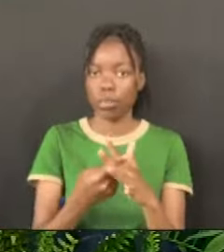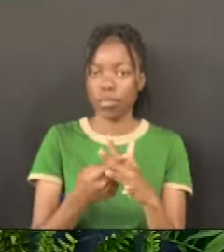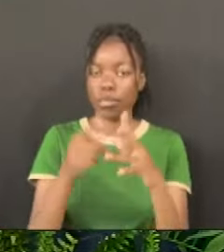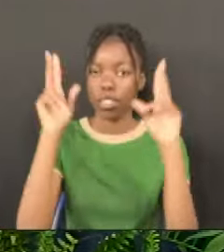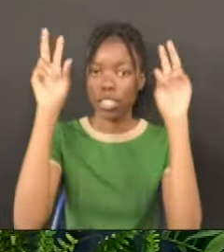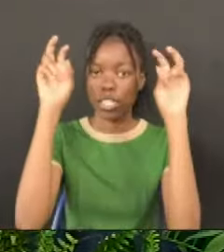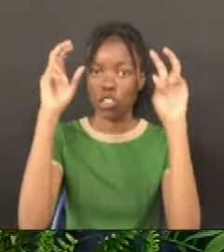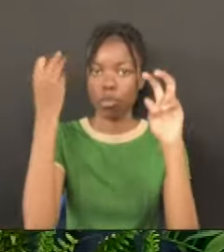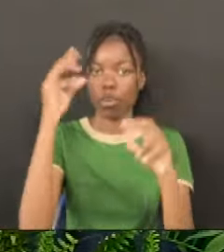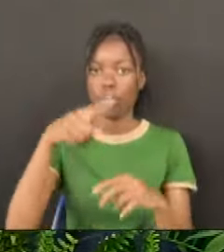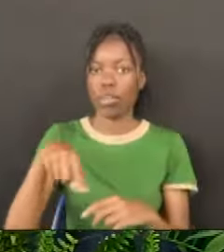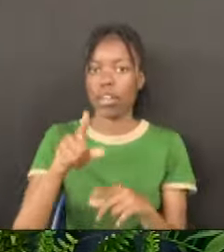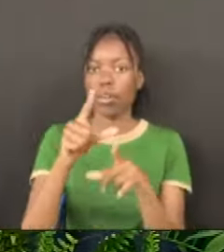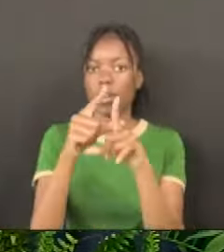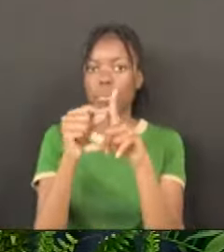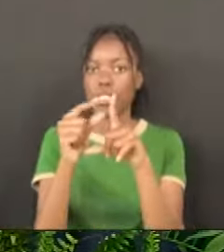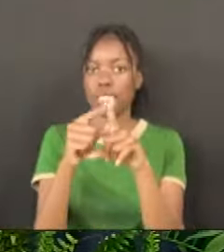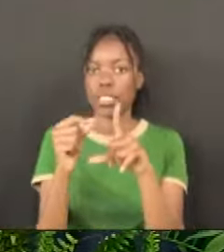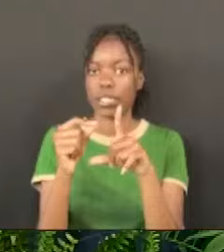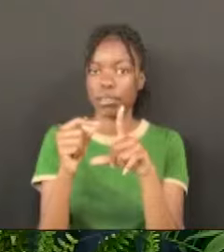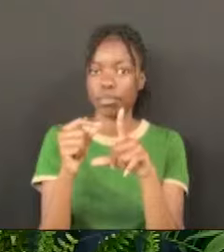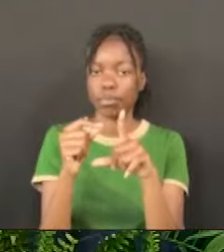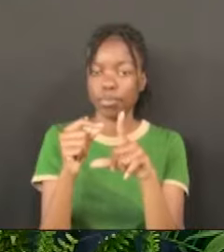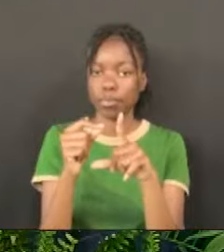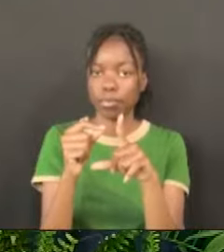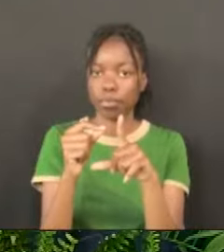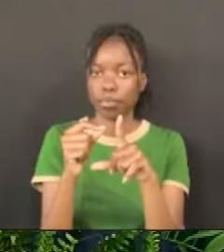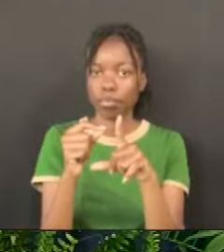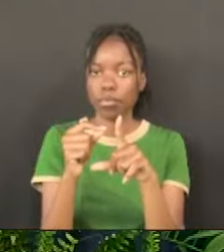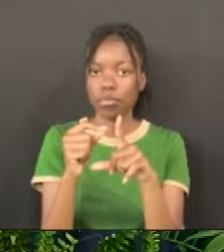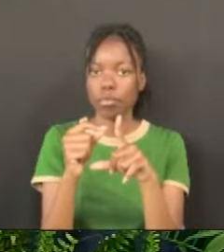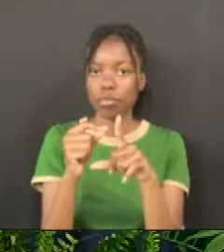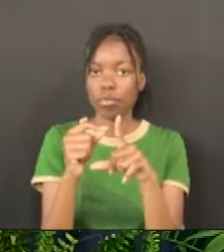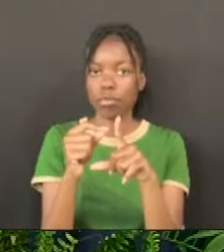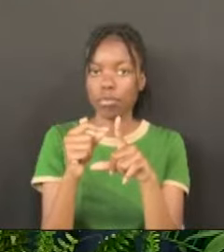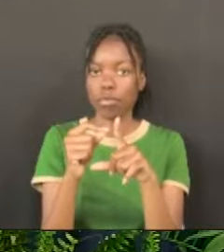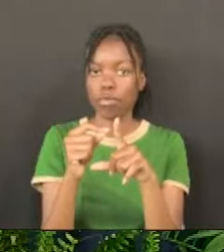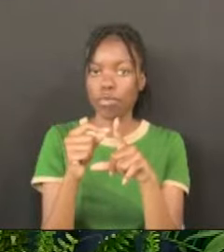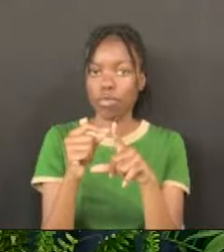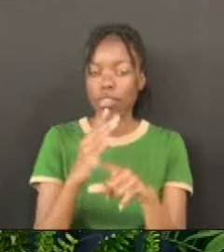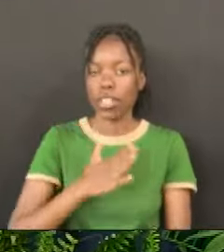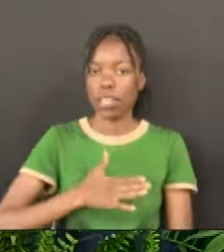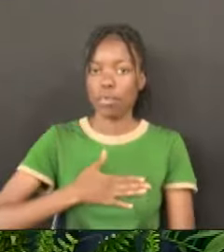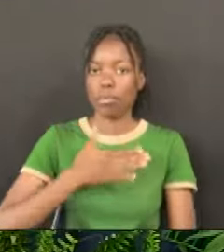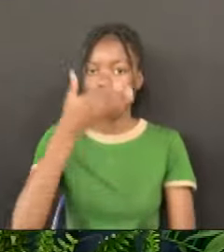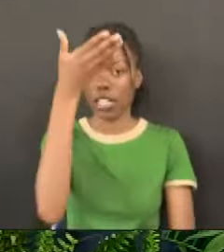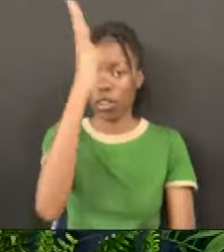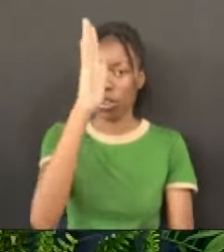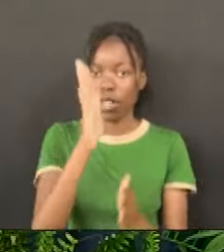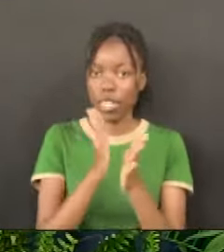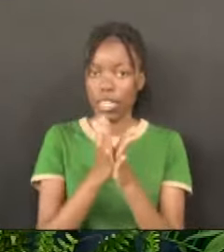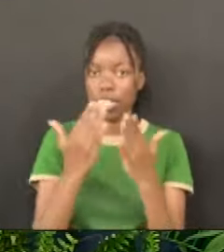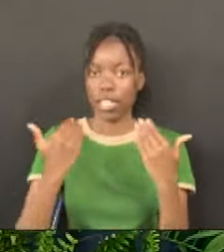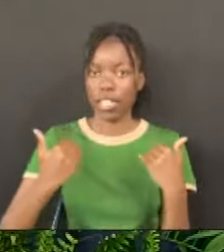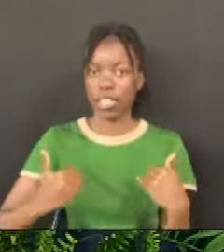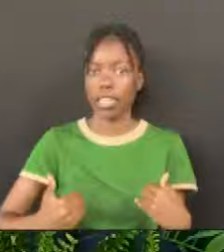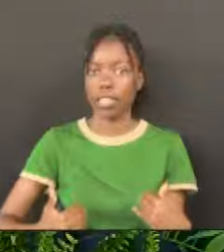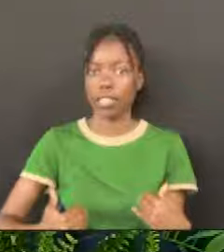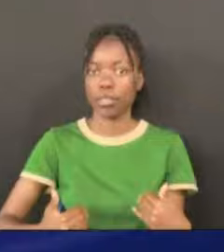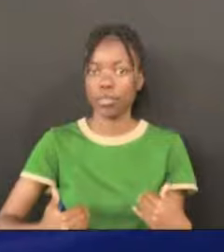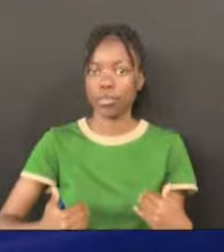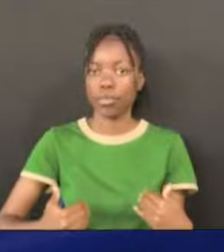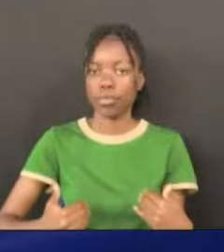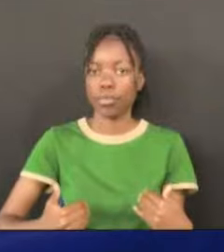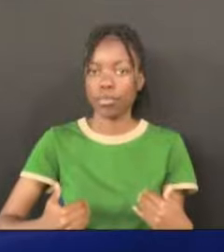of our message under this big theme is my God and I, the